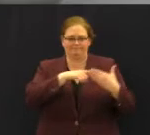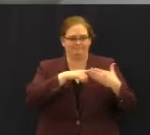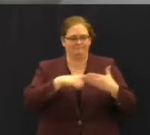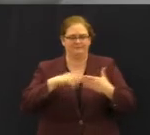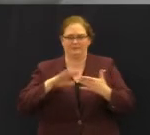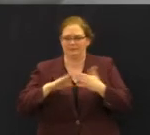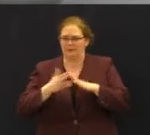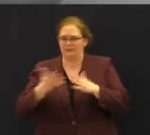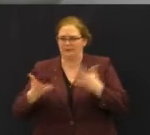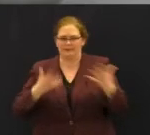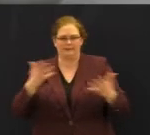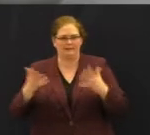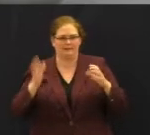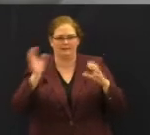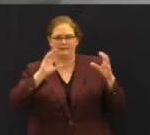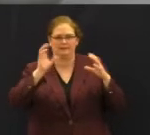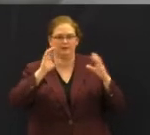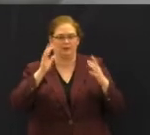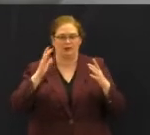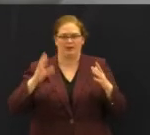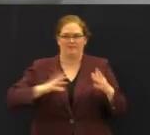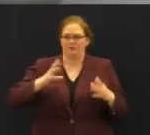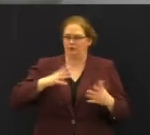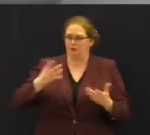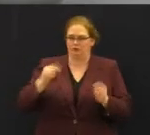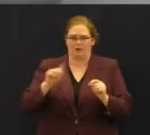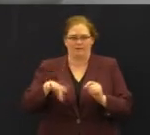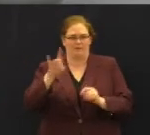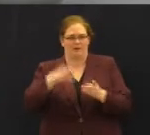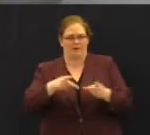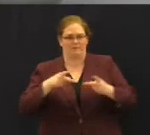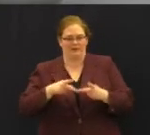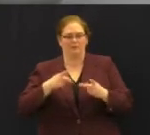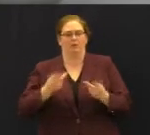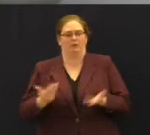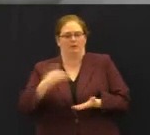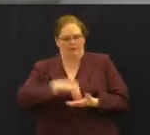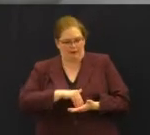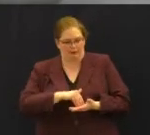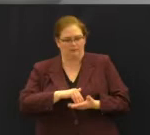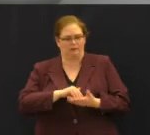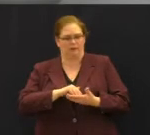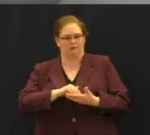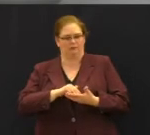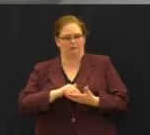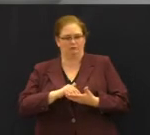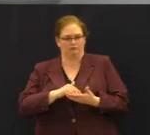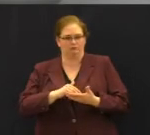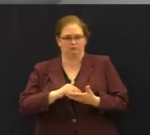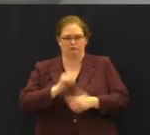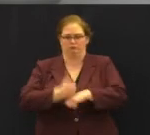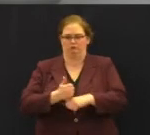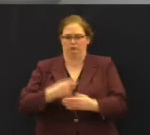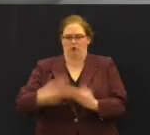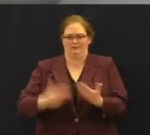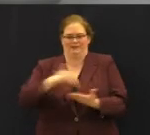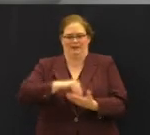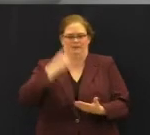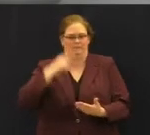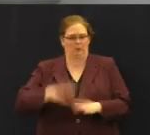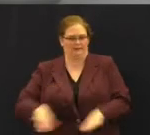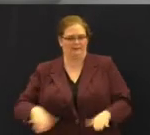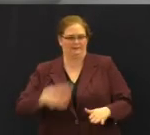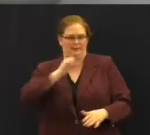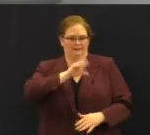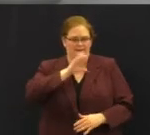community, local government officials, to give us a place where we could resume these programs for our kids and for our seniors.